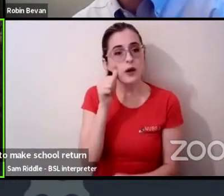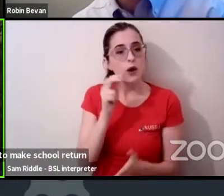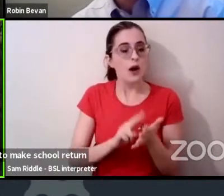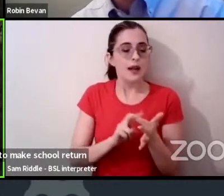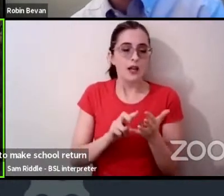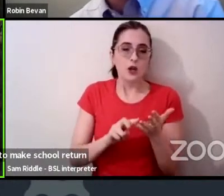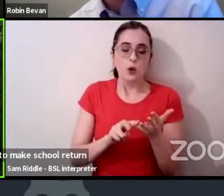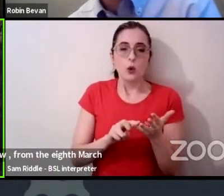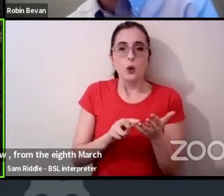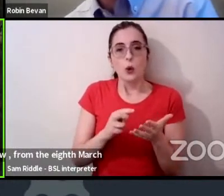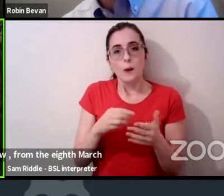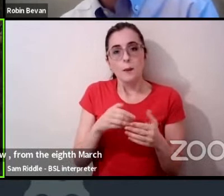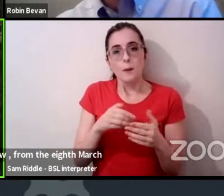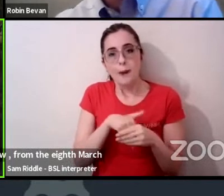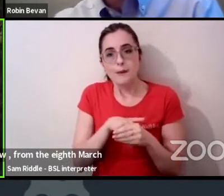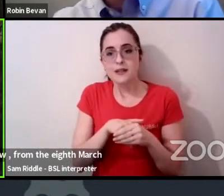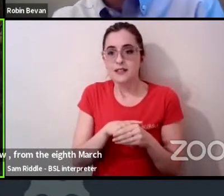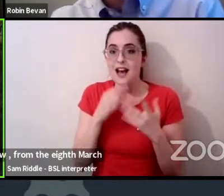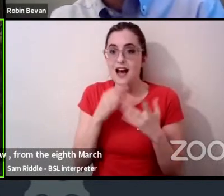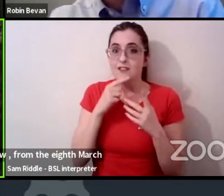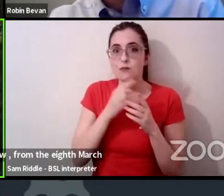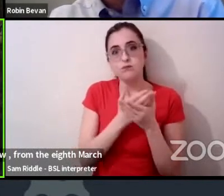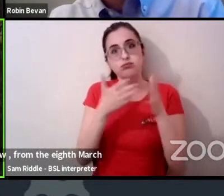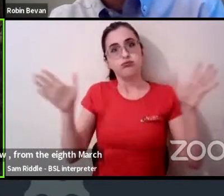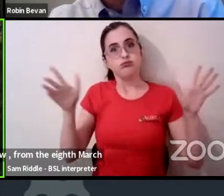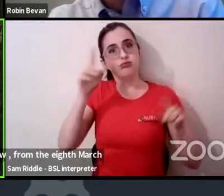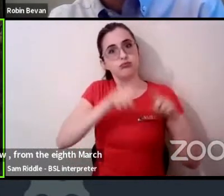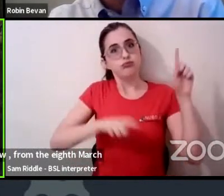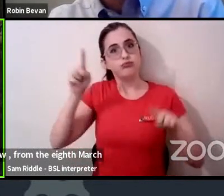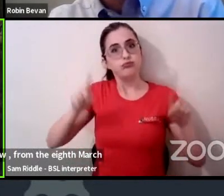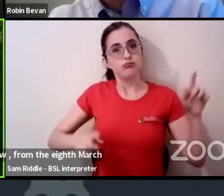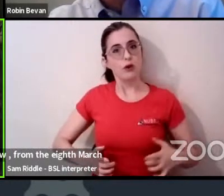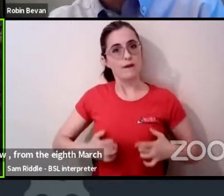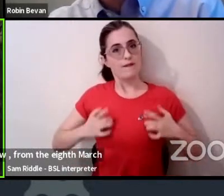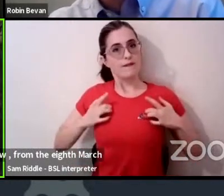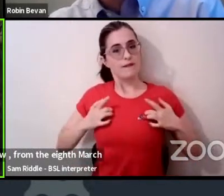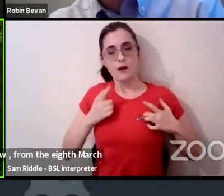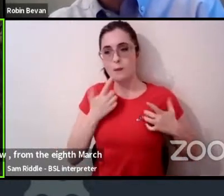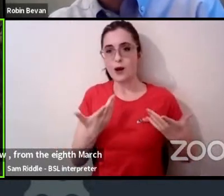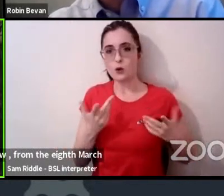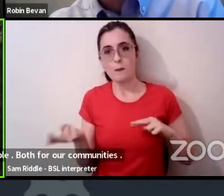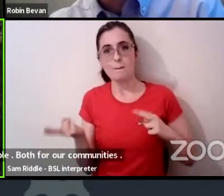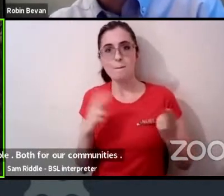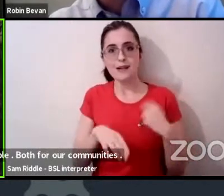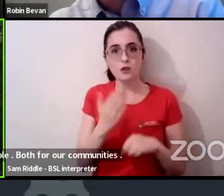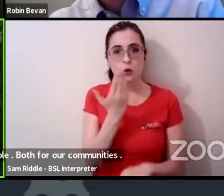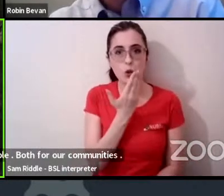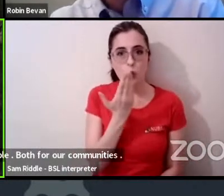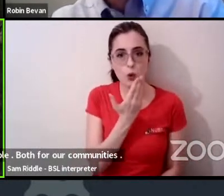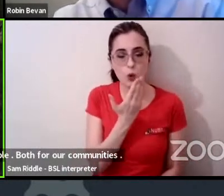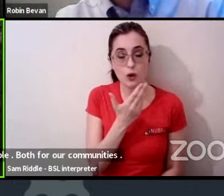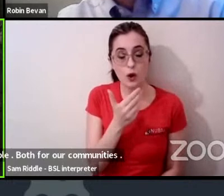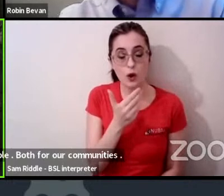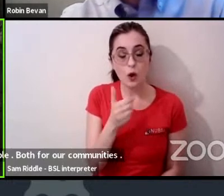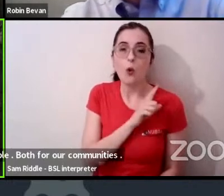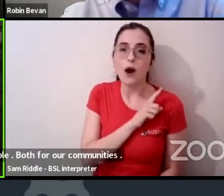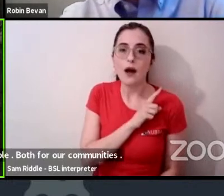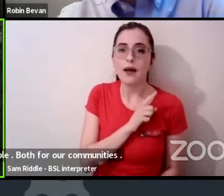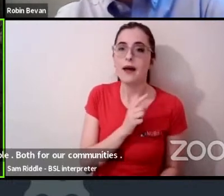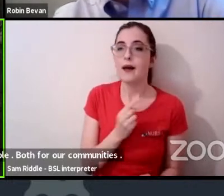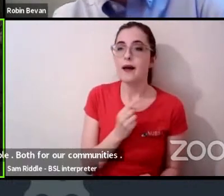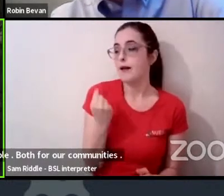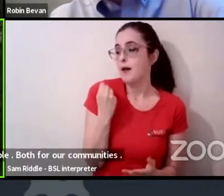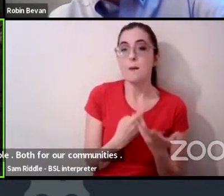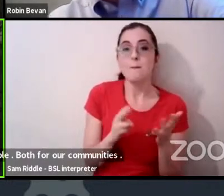members, there's a wide range of opinions about school return. We know that because last Monday, when Boris